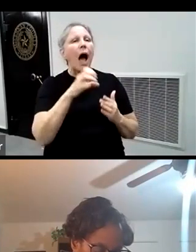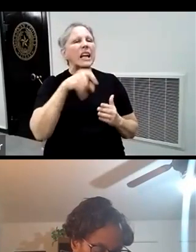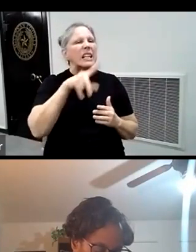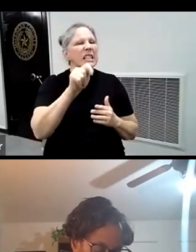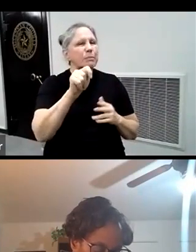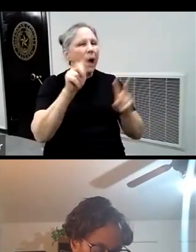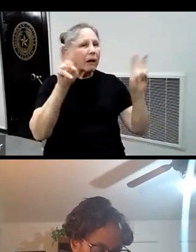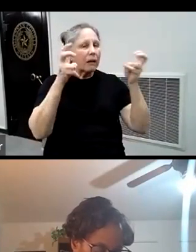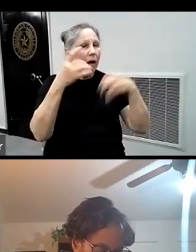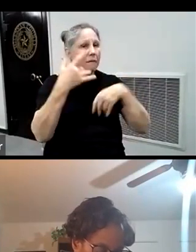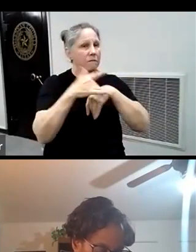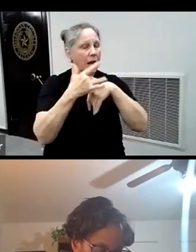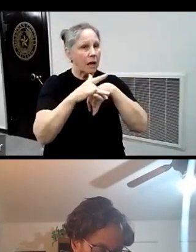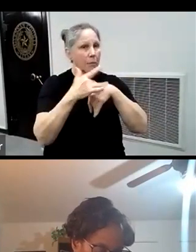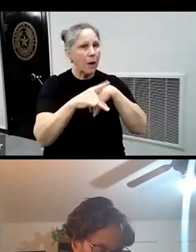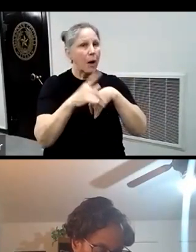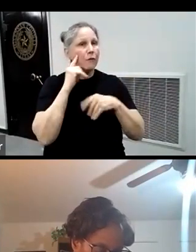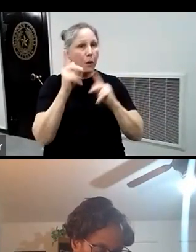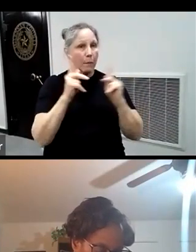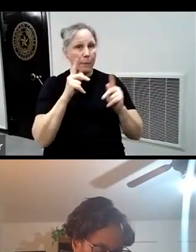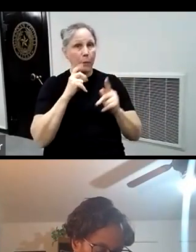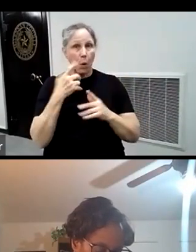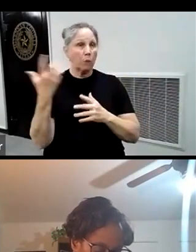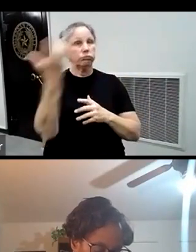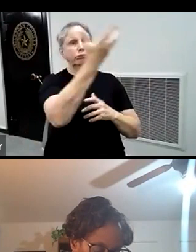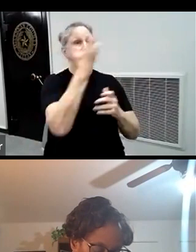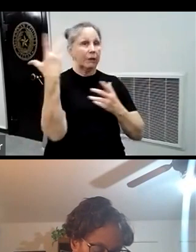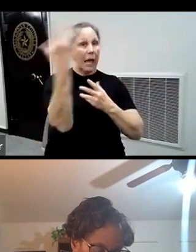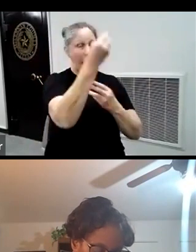option for on-call device.